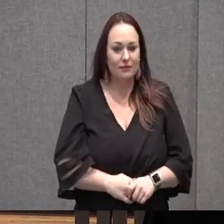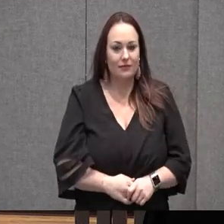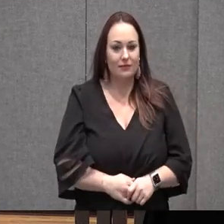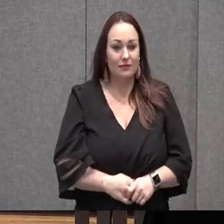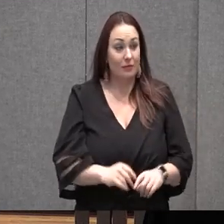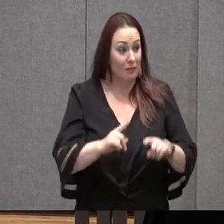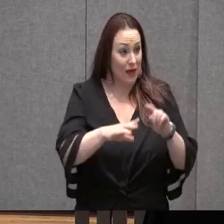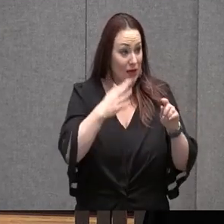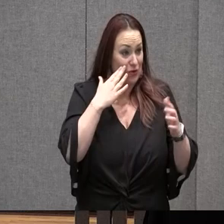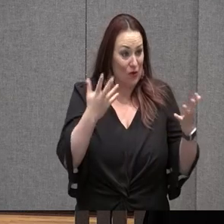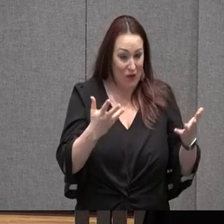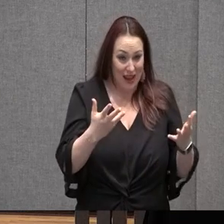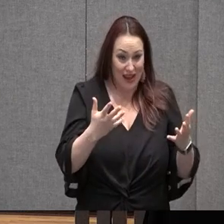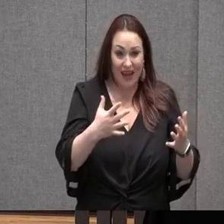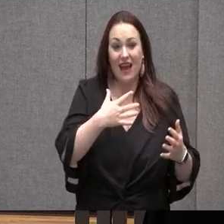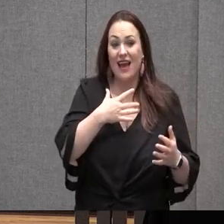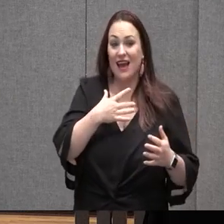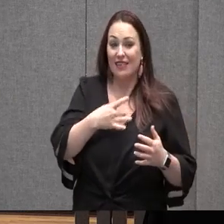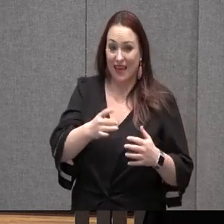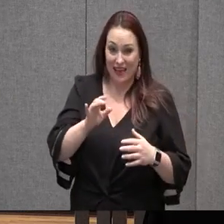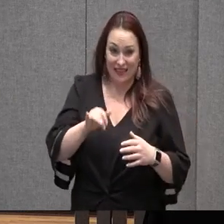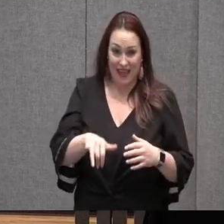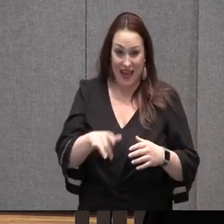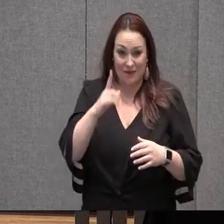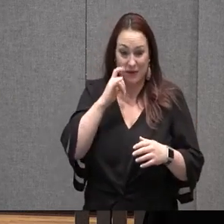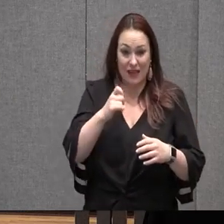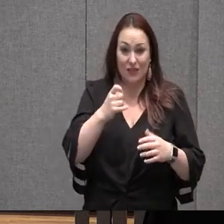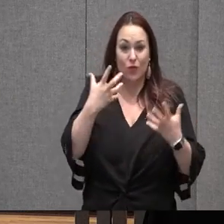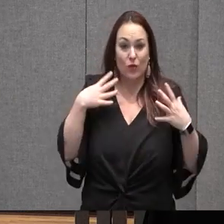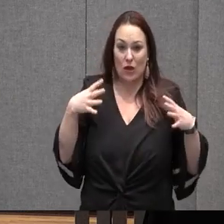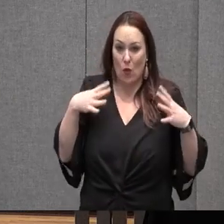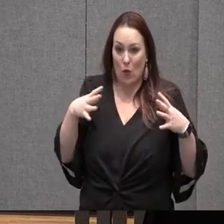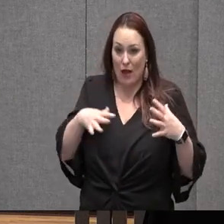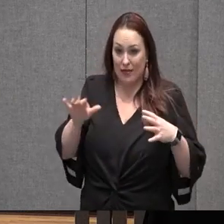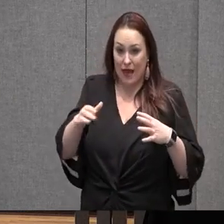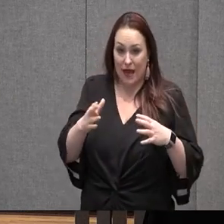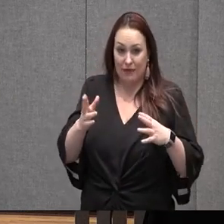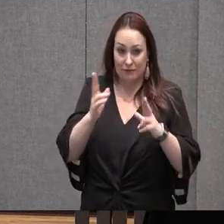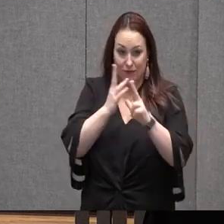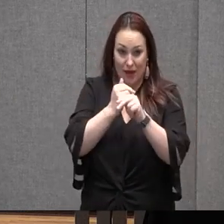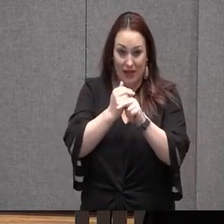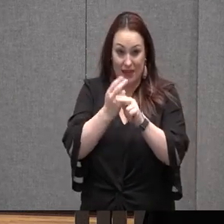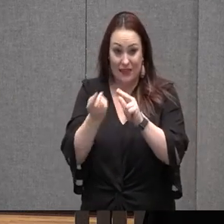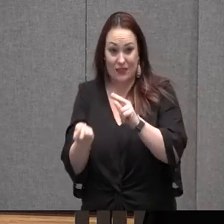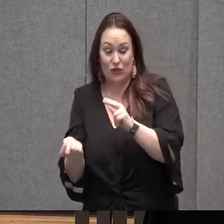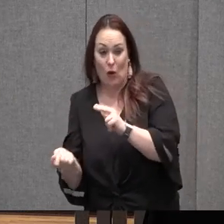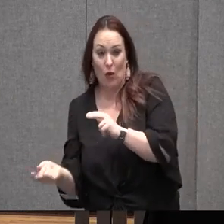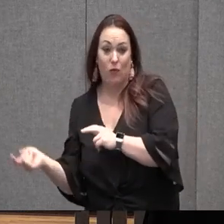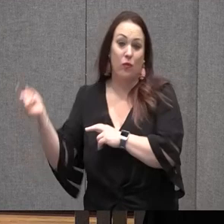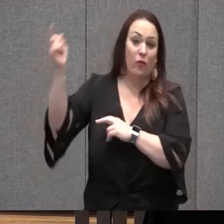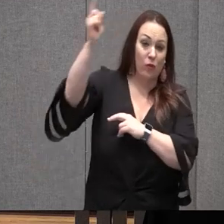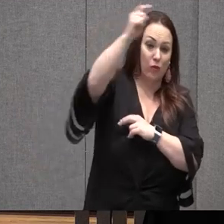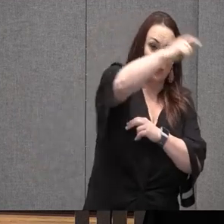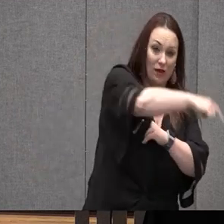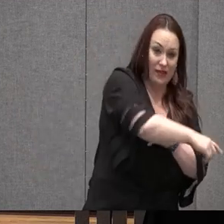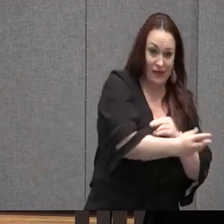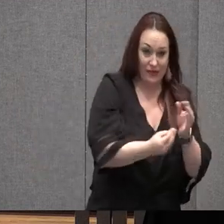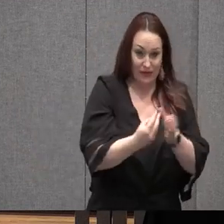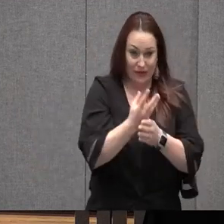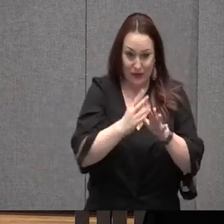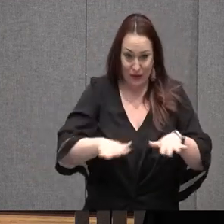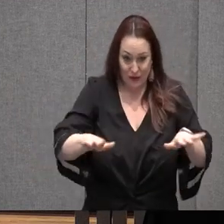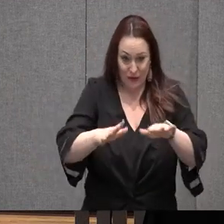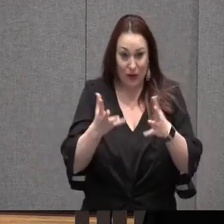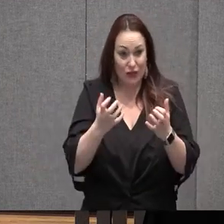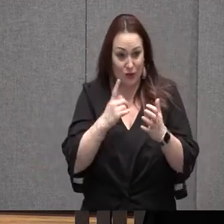Oh, but you know what? I like that because we don't want the bunnies to go overshoot. Yeah, we just want them to go